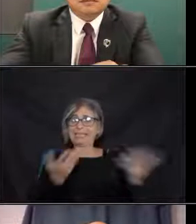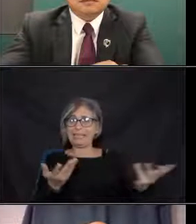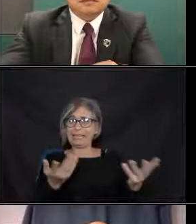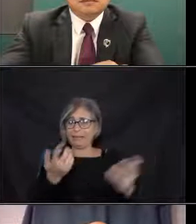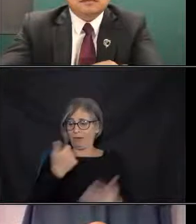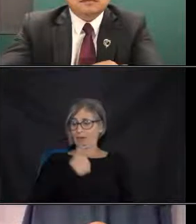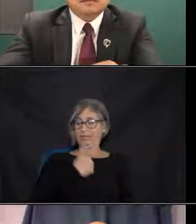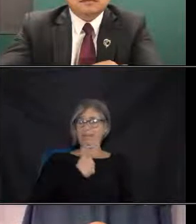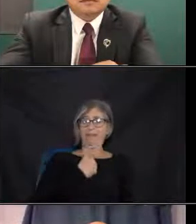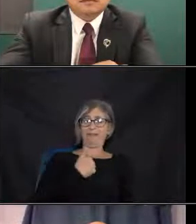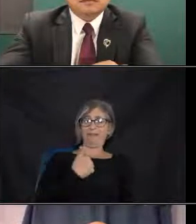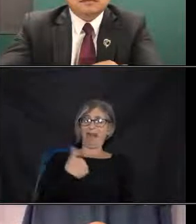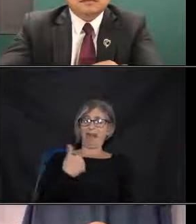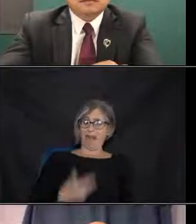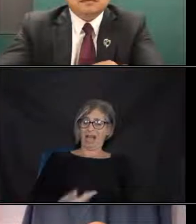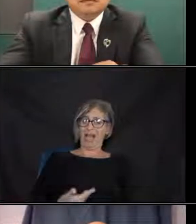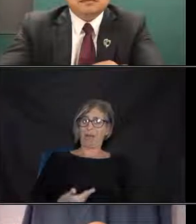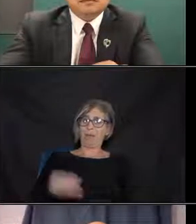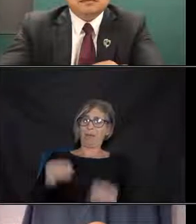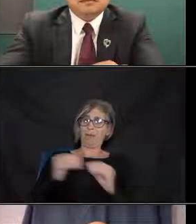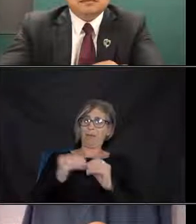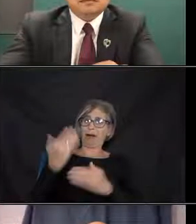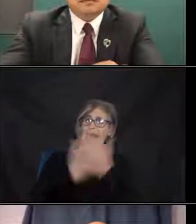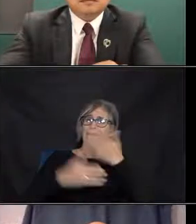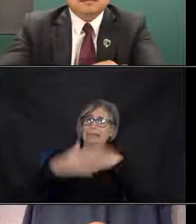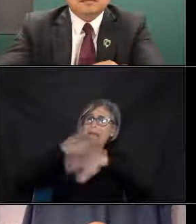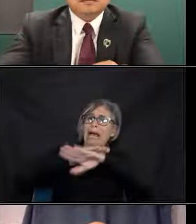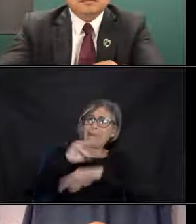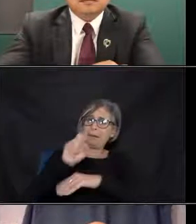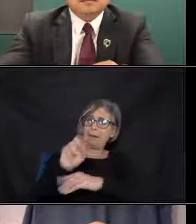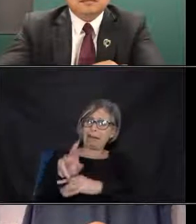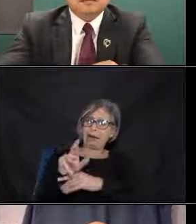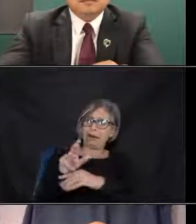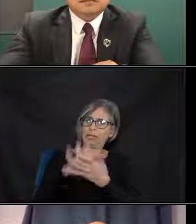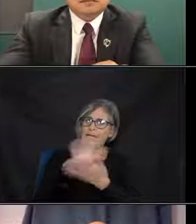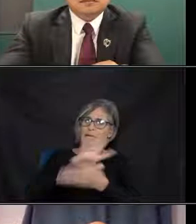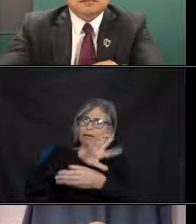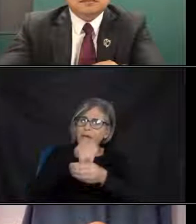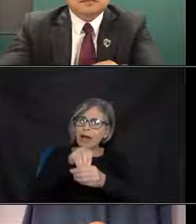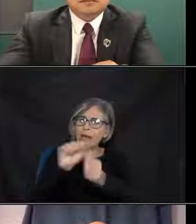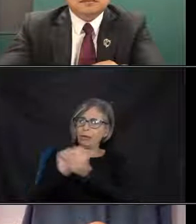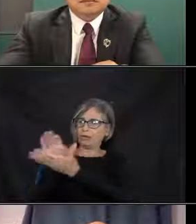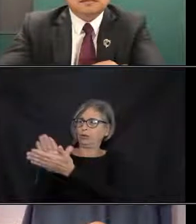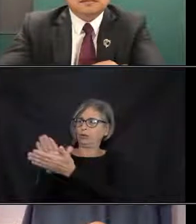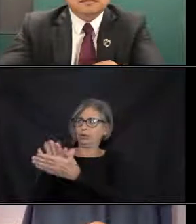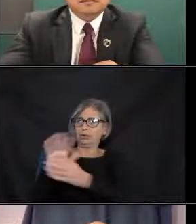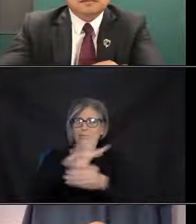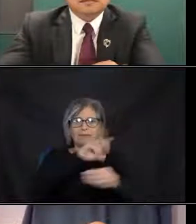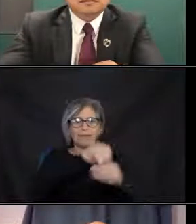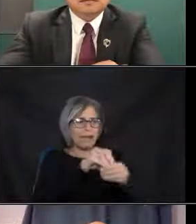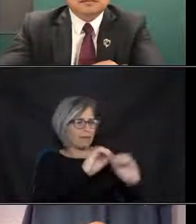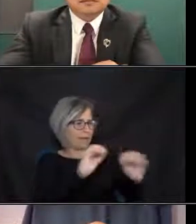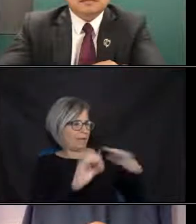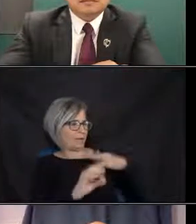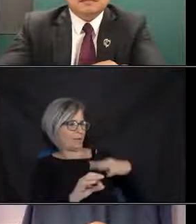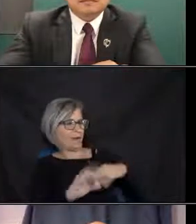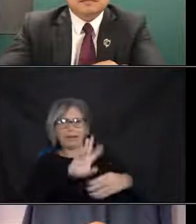myself, I kind of want to be more of a hands-on mayor, getting involved with the schools, the nonprofits, the